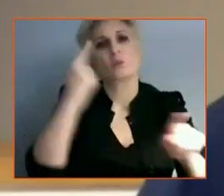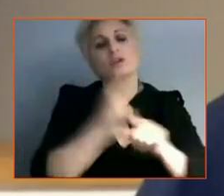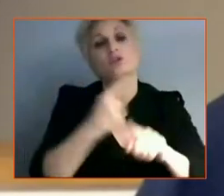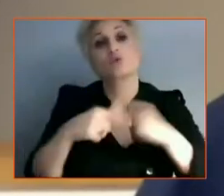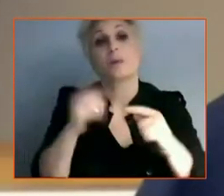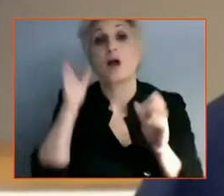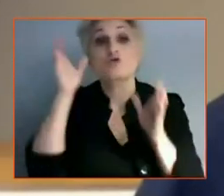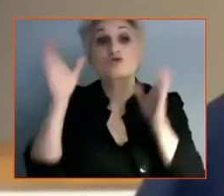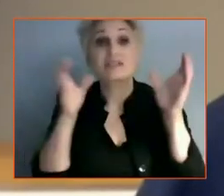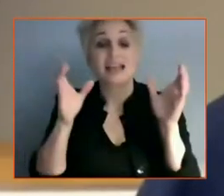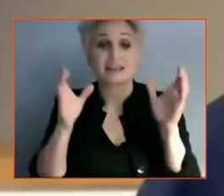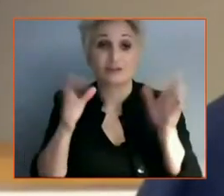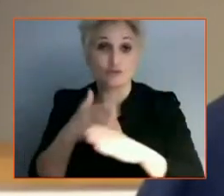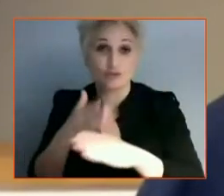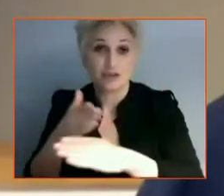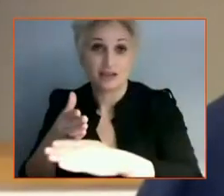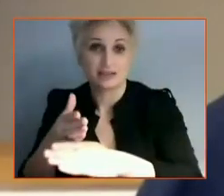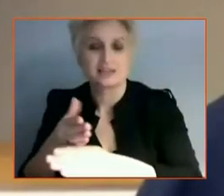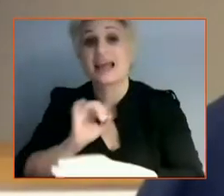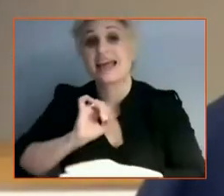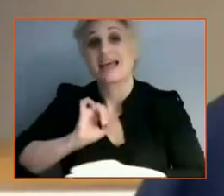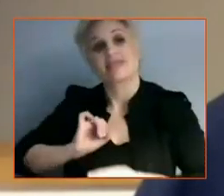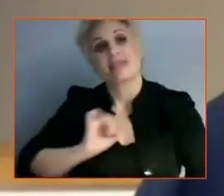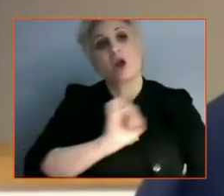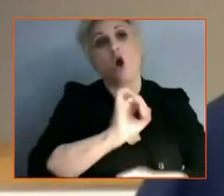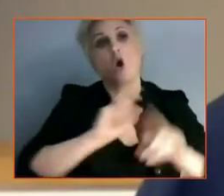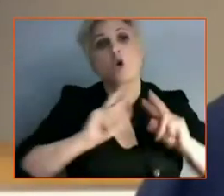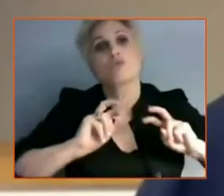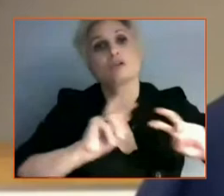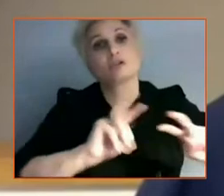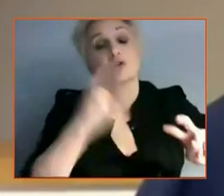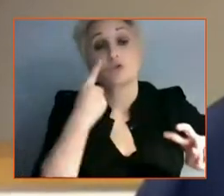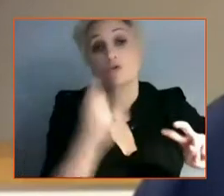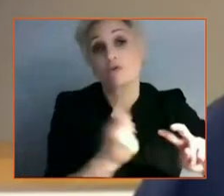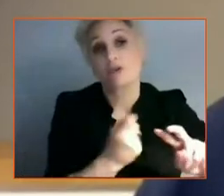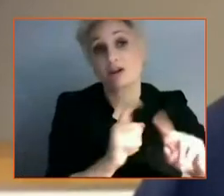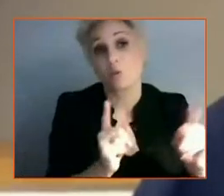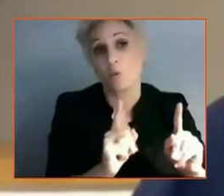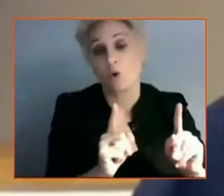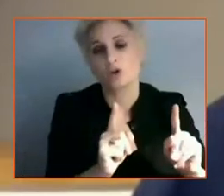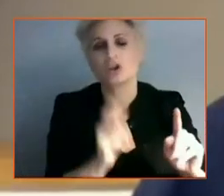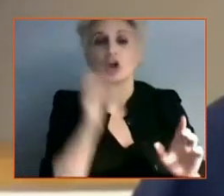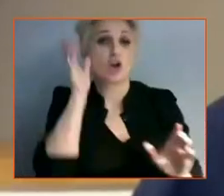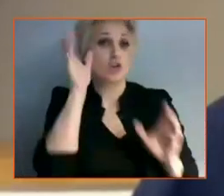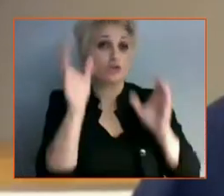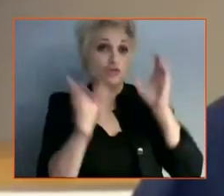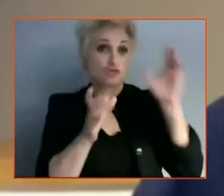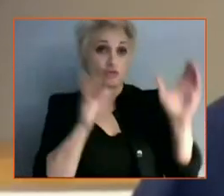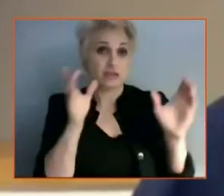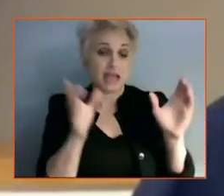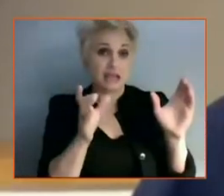out in their own research, that the creative sector in terms of employment, now this is all pre-COVID,